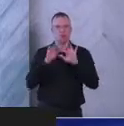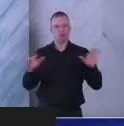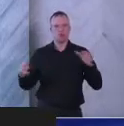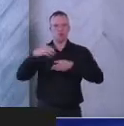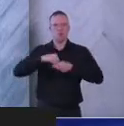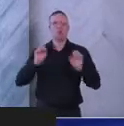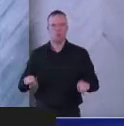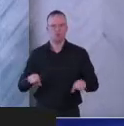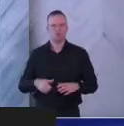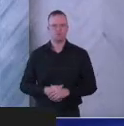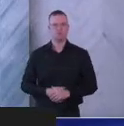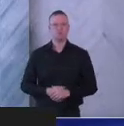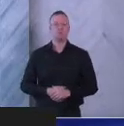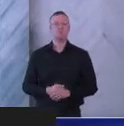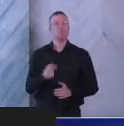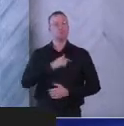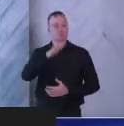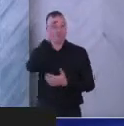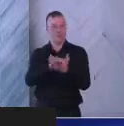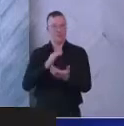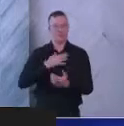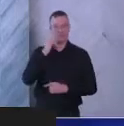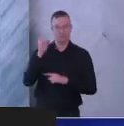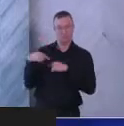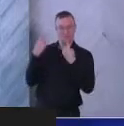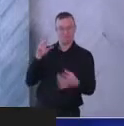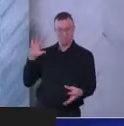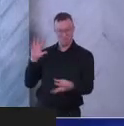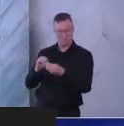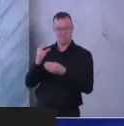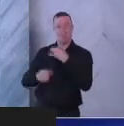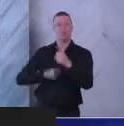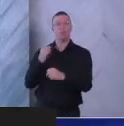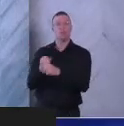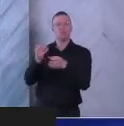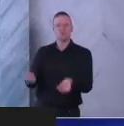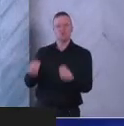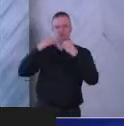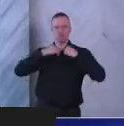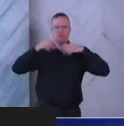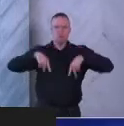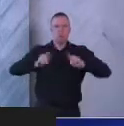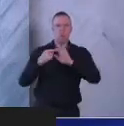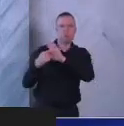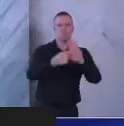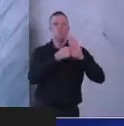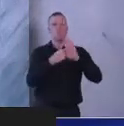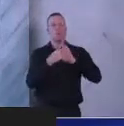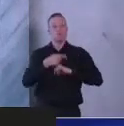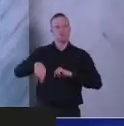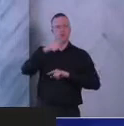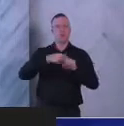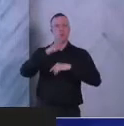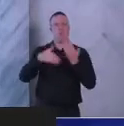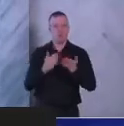I believe that my experience over the last number of years has given me the opportunity to represent people from throughout